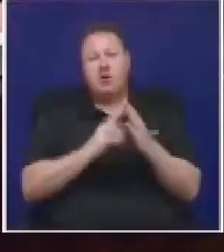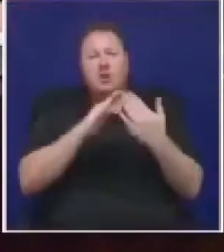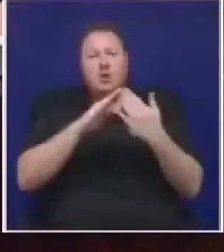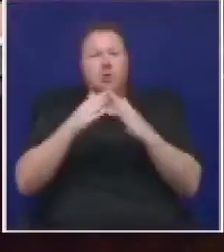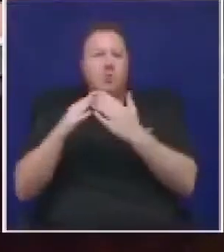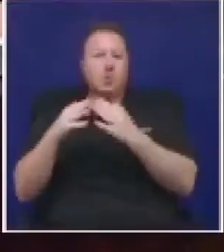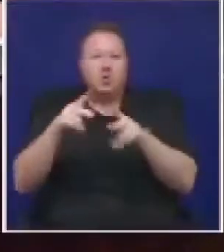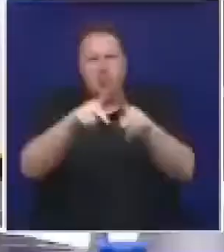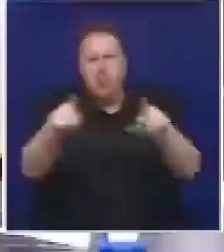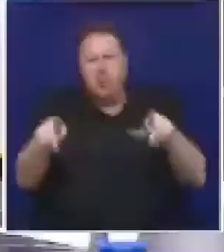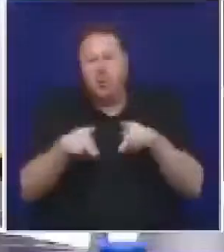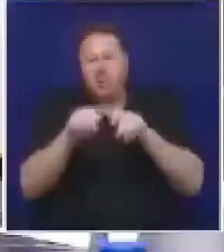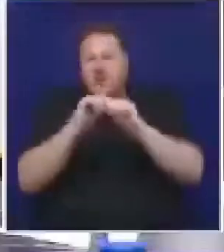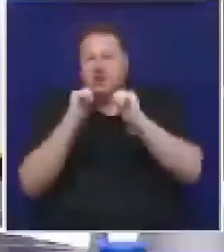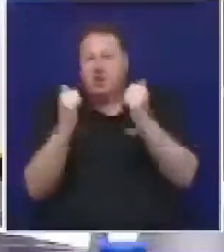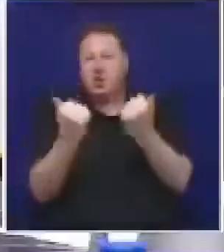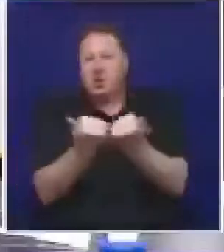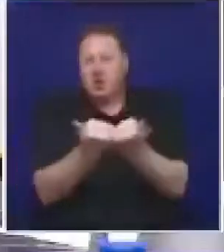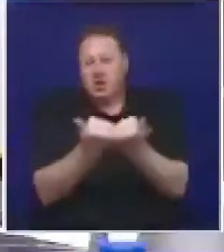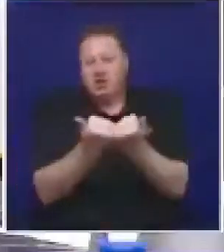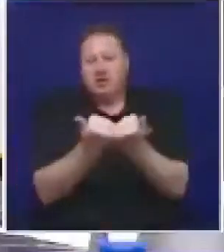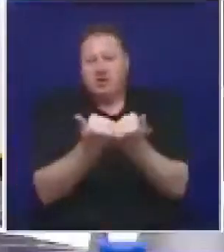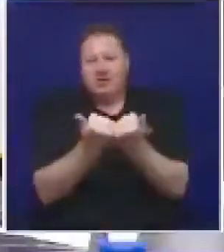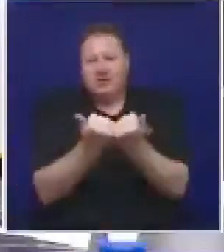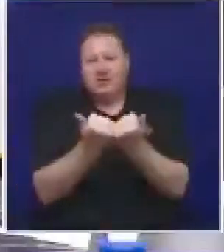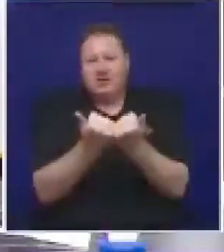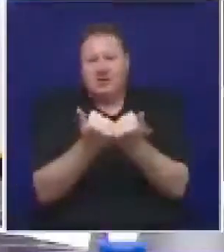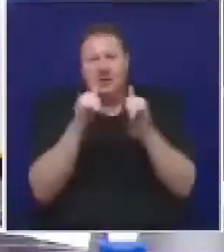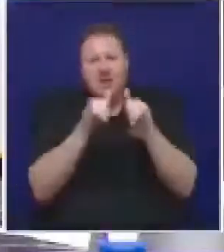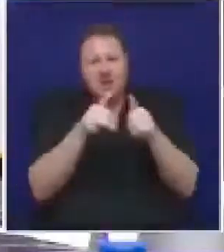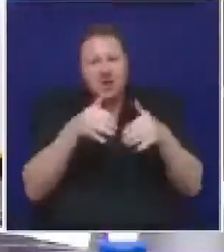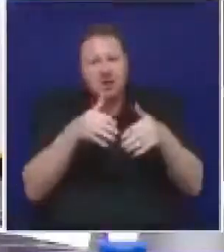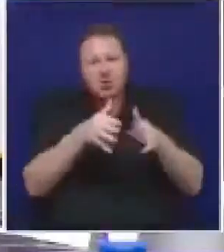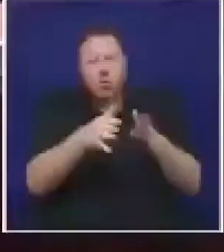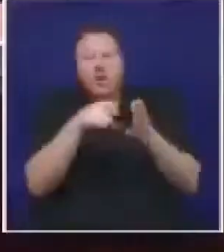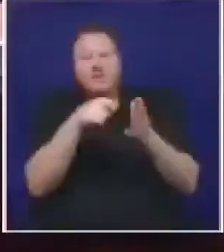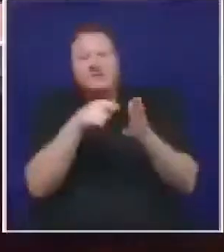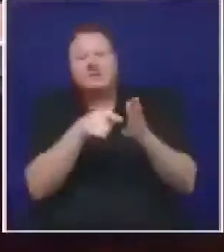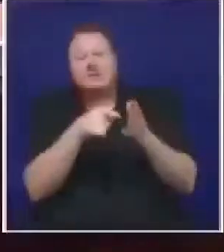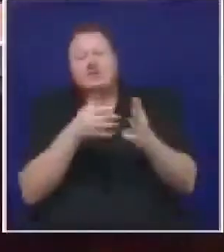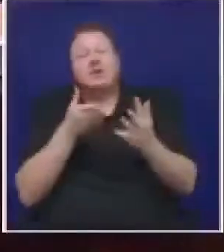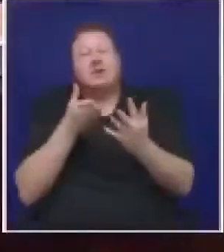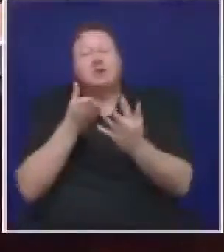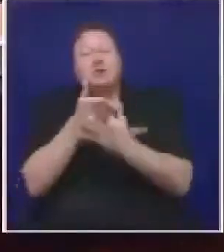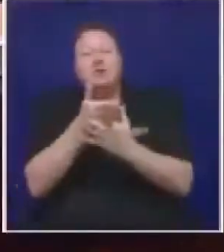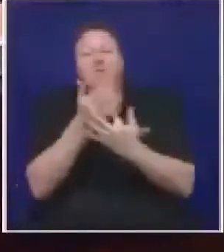Property Associations, it's a mechanism to intervene.